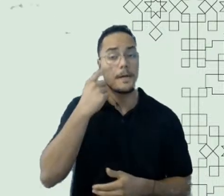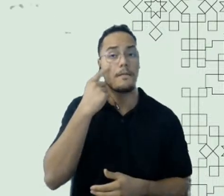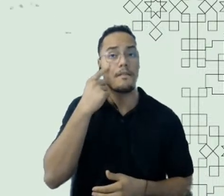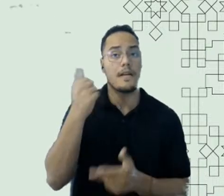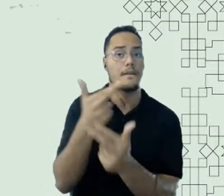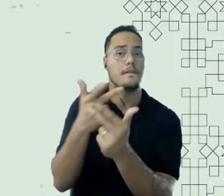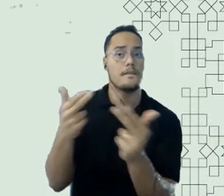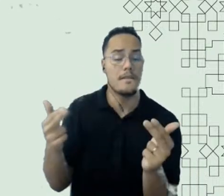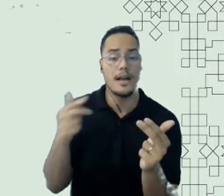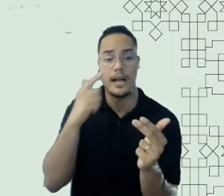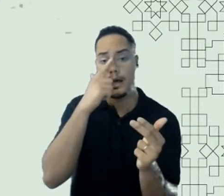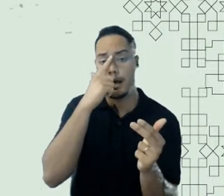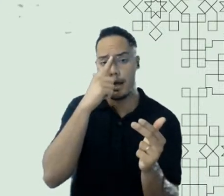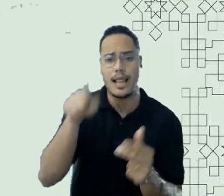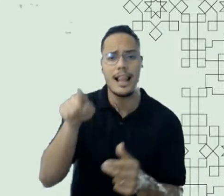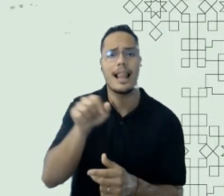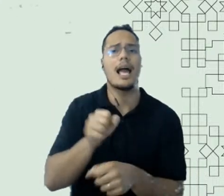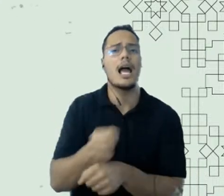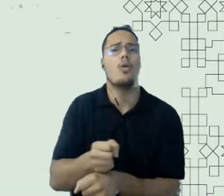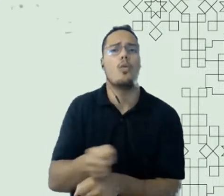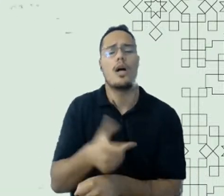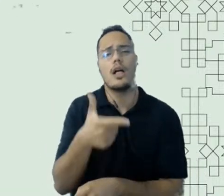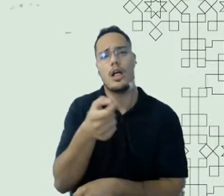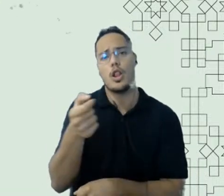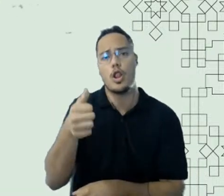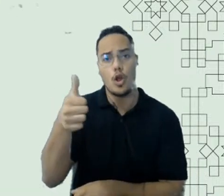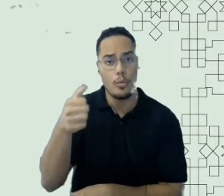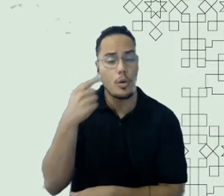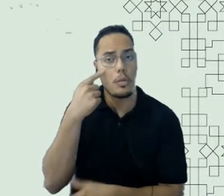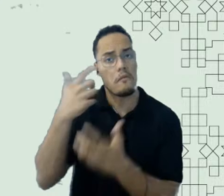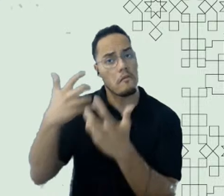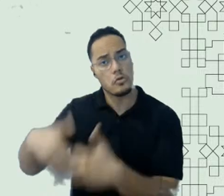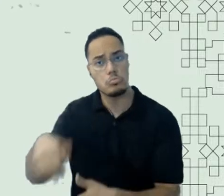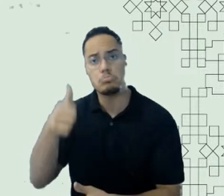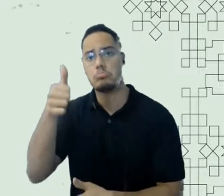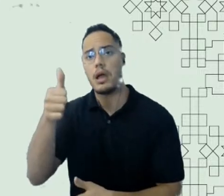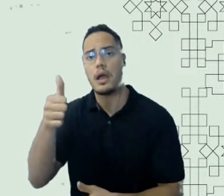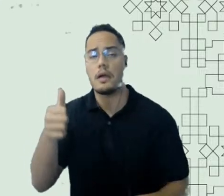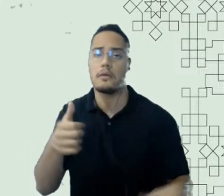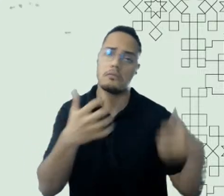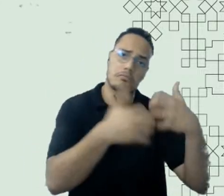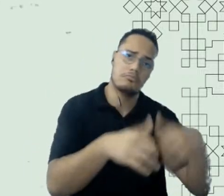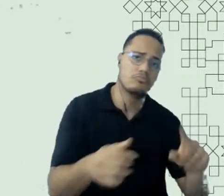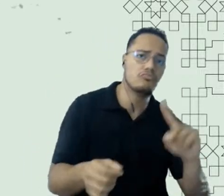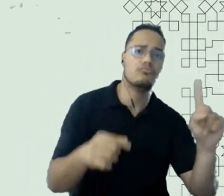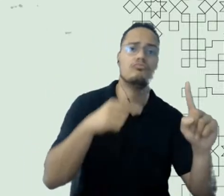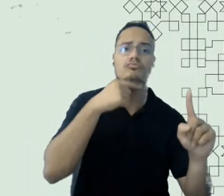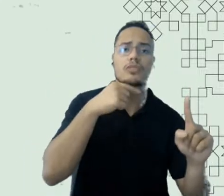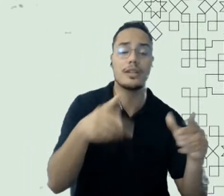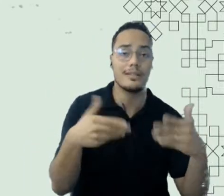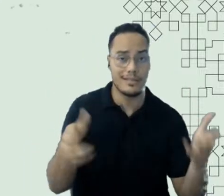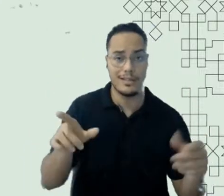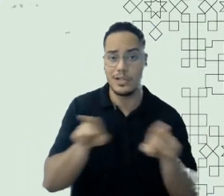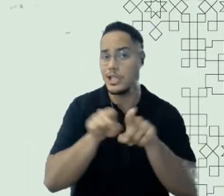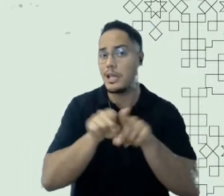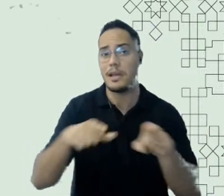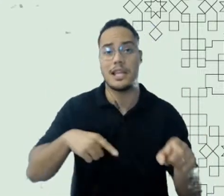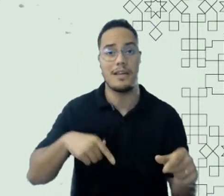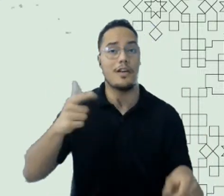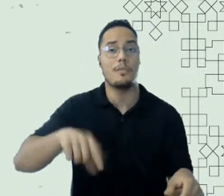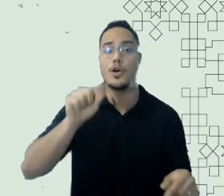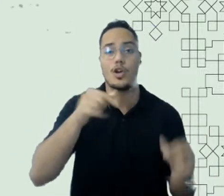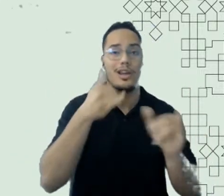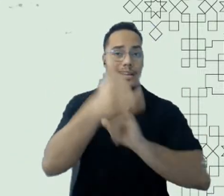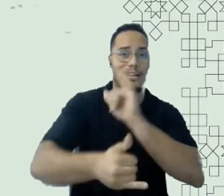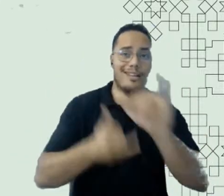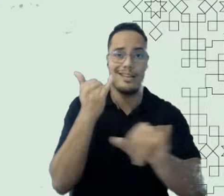it. But also there was a time where finally internet was not only a threat, it was an opportunity. And a lot